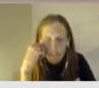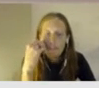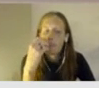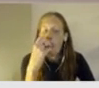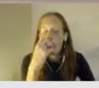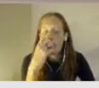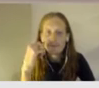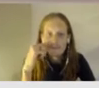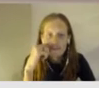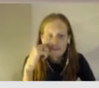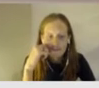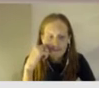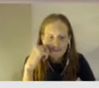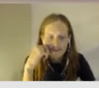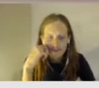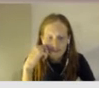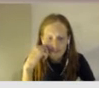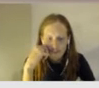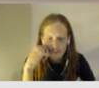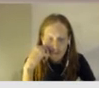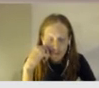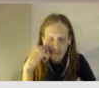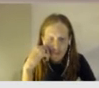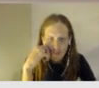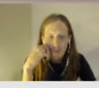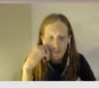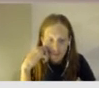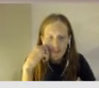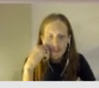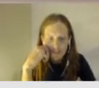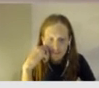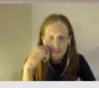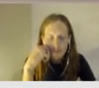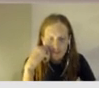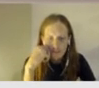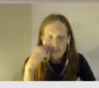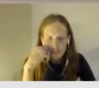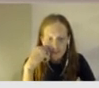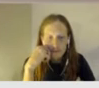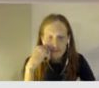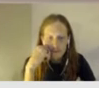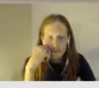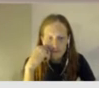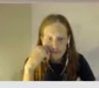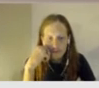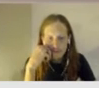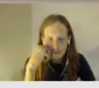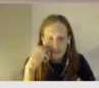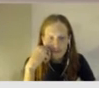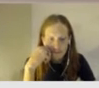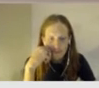the used shelf, and take your time, bring your laptop, bring your own memory card. Put that card into 10